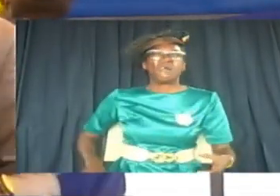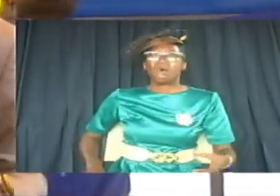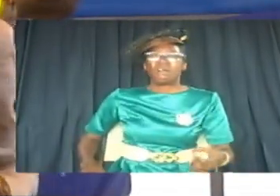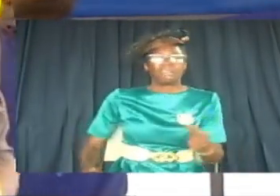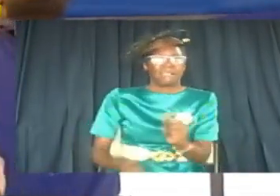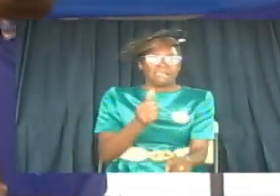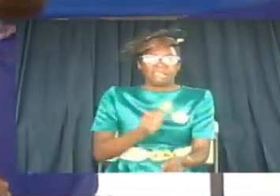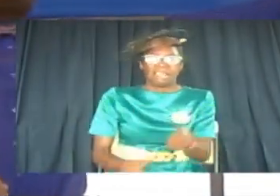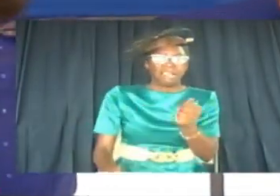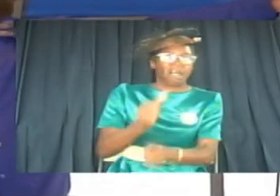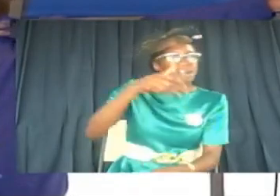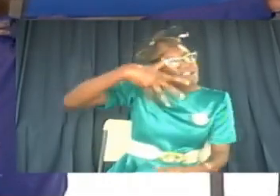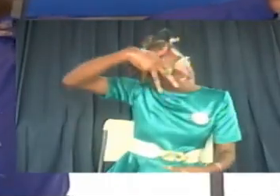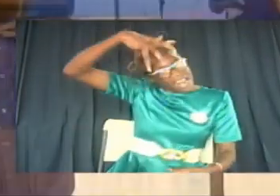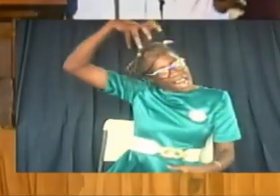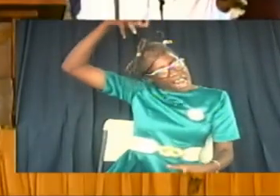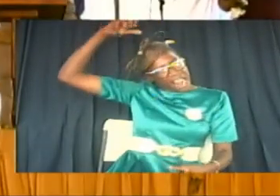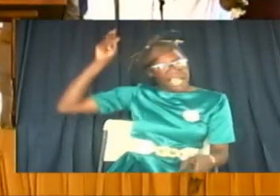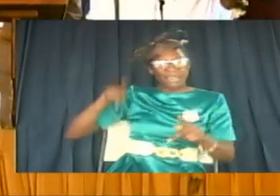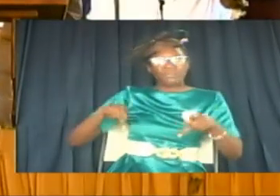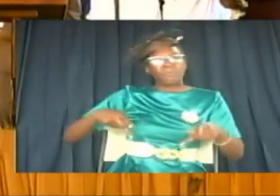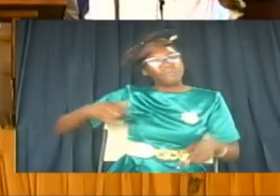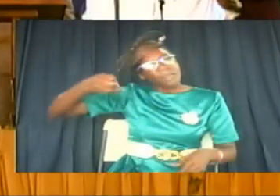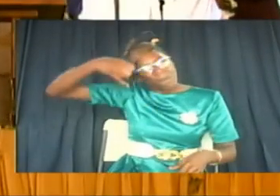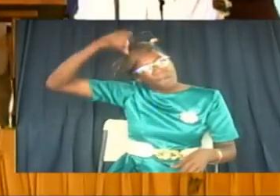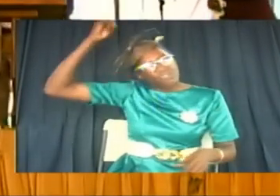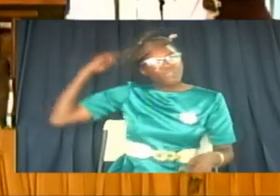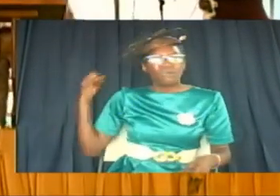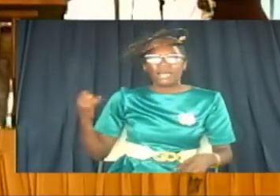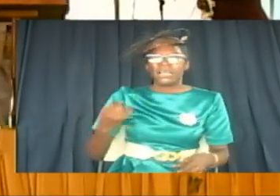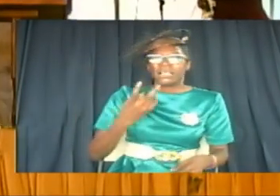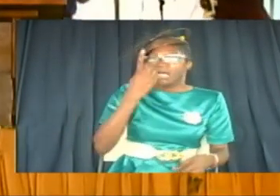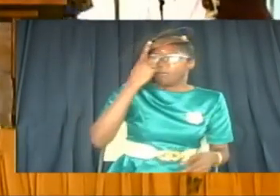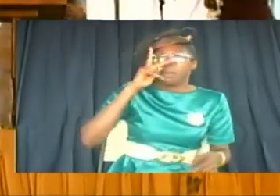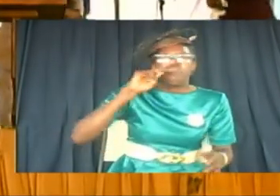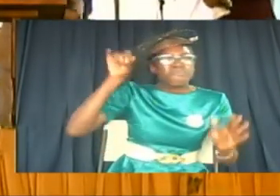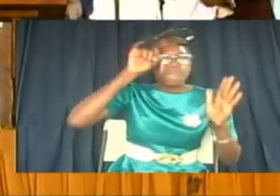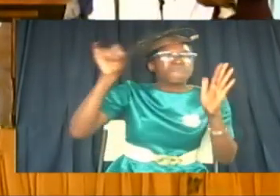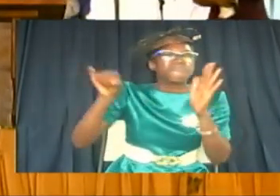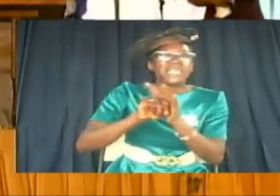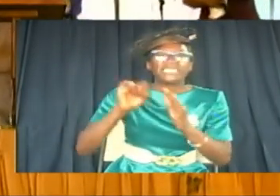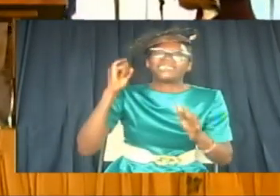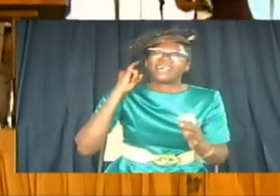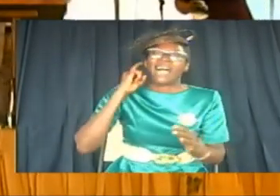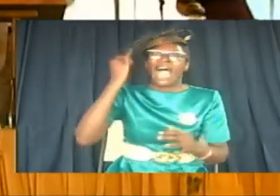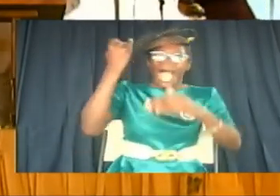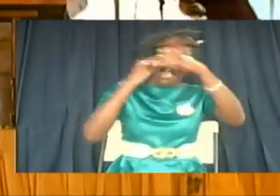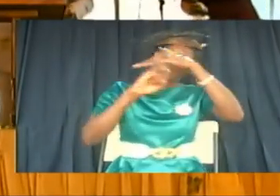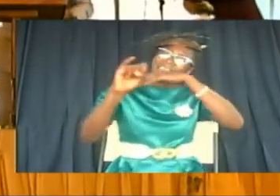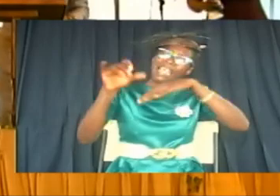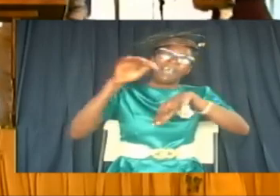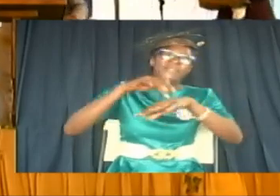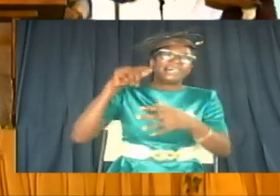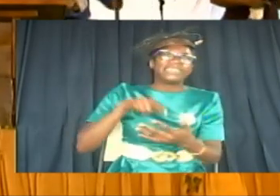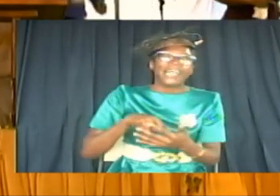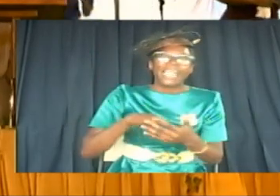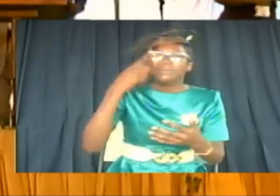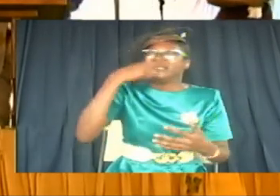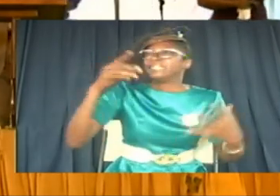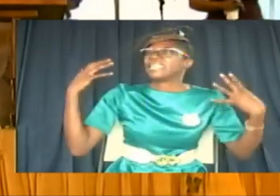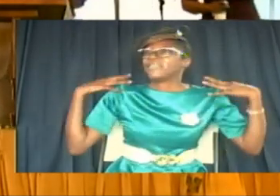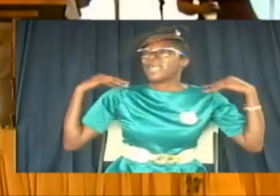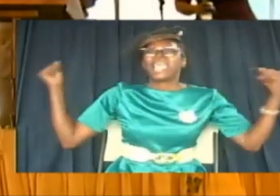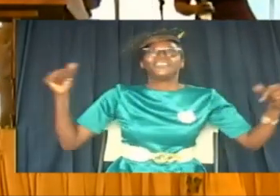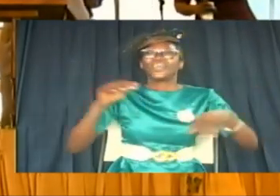of the tribe of Judah. Amen. I can picture Isaiah, amen, at that time, amen, seeing the angels